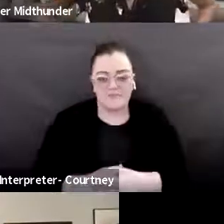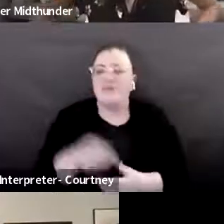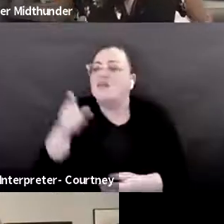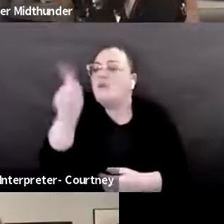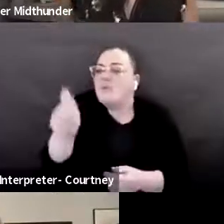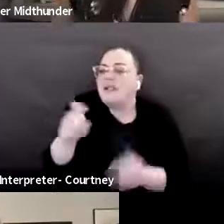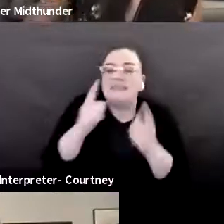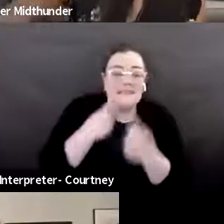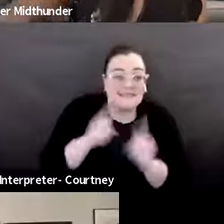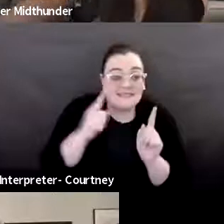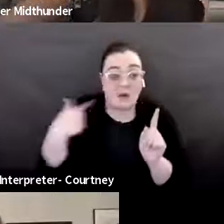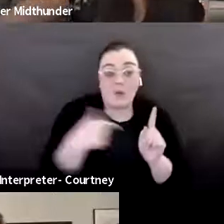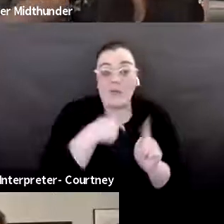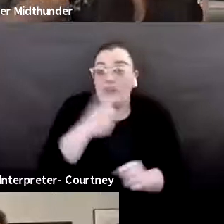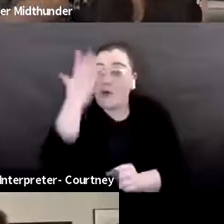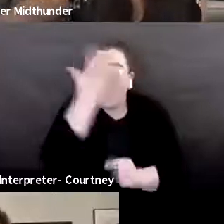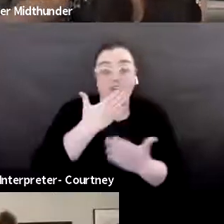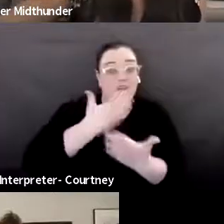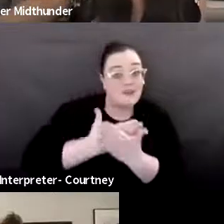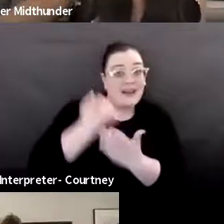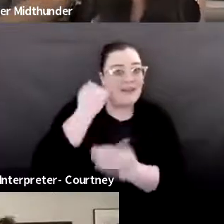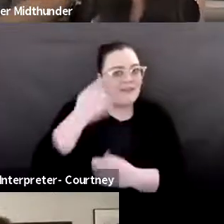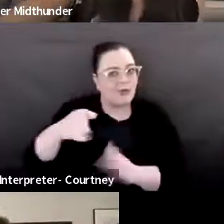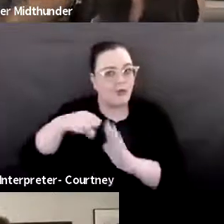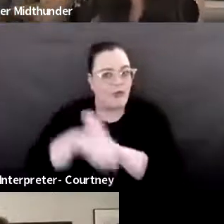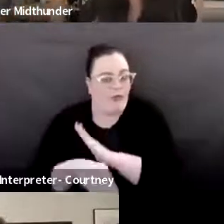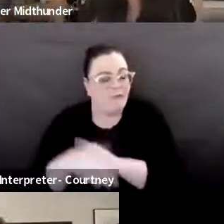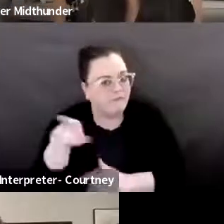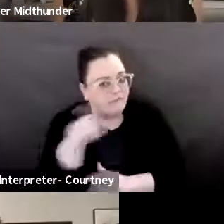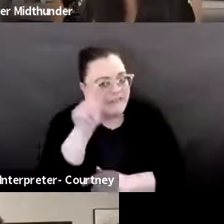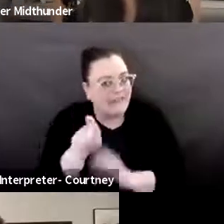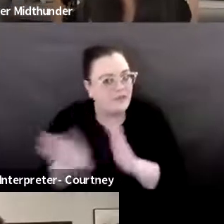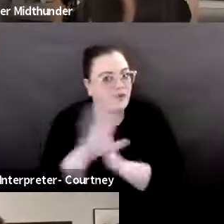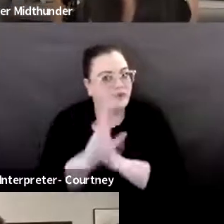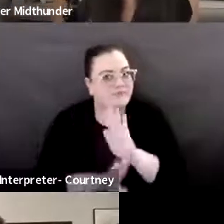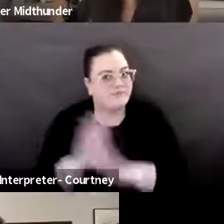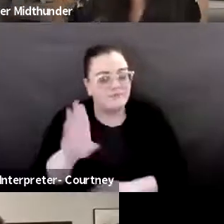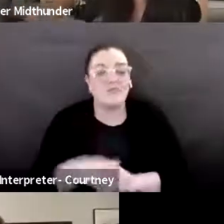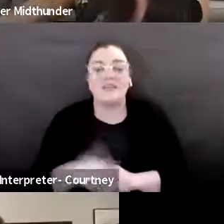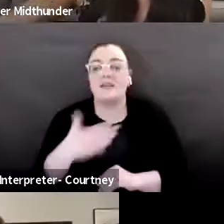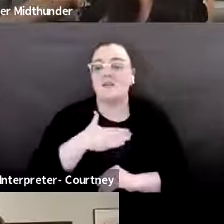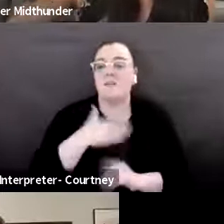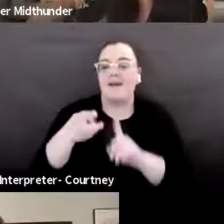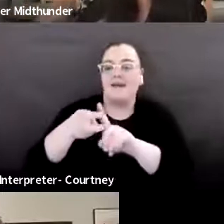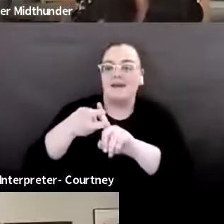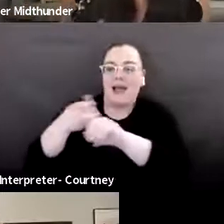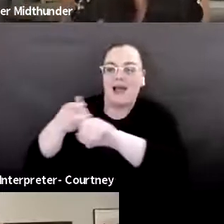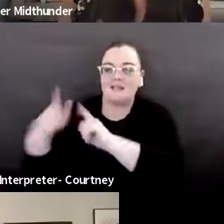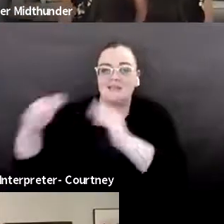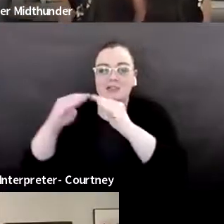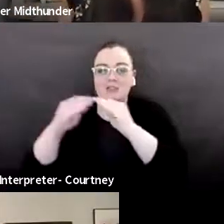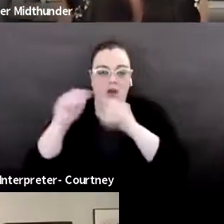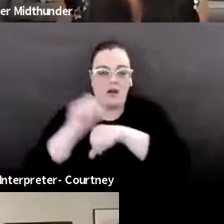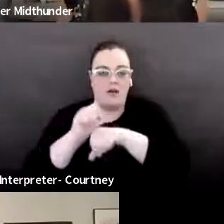we can't look good unless you do. So know that my casting colleagues all want you